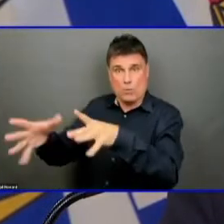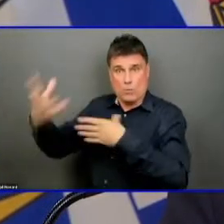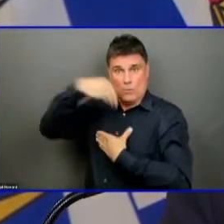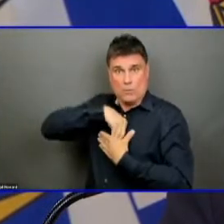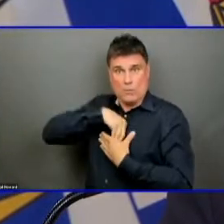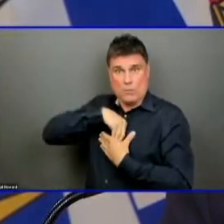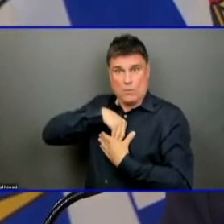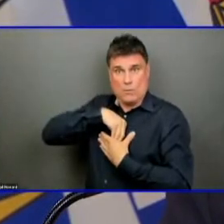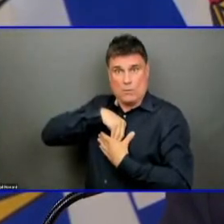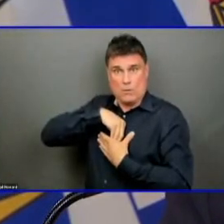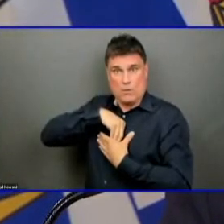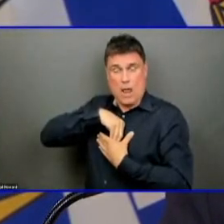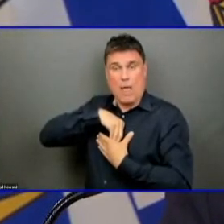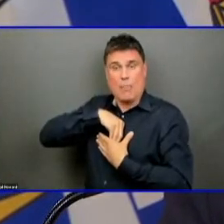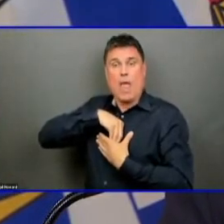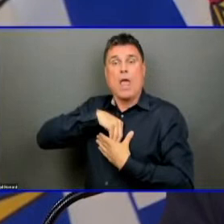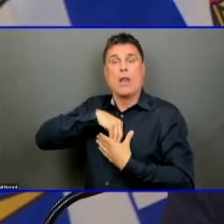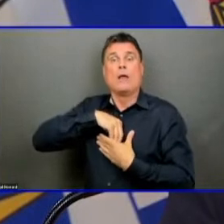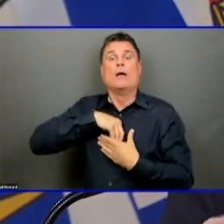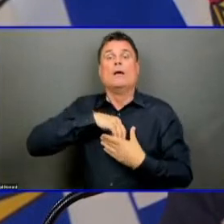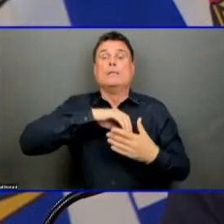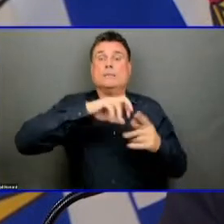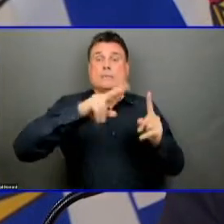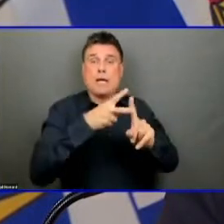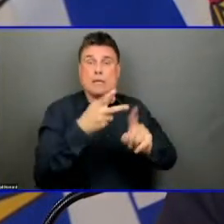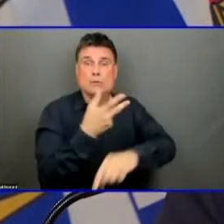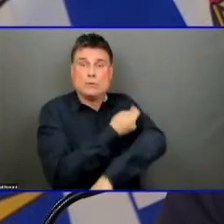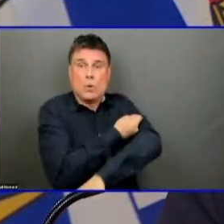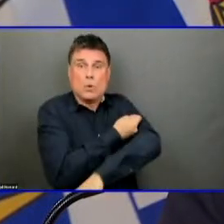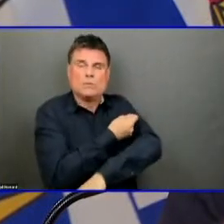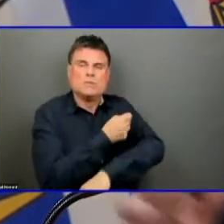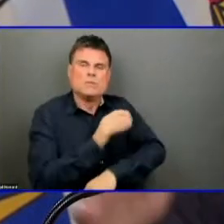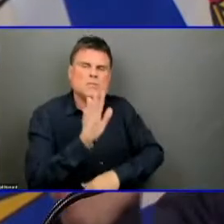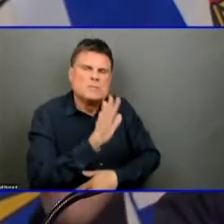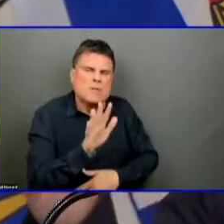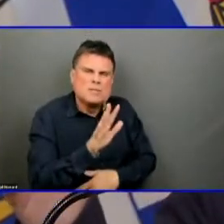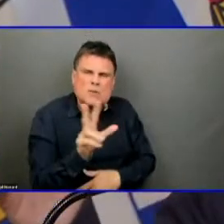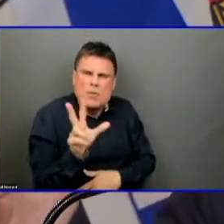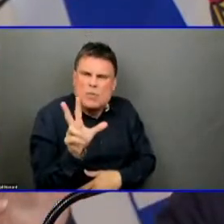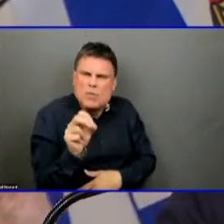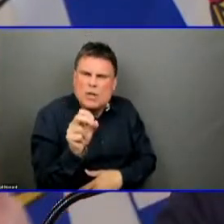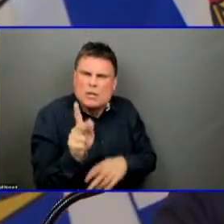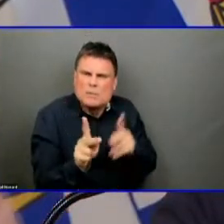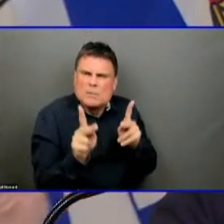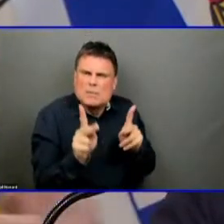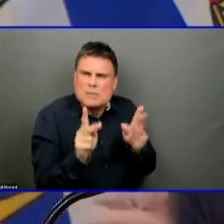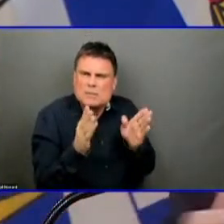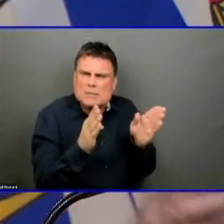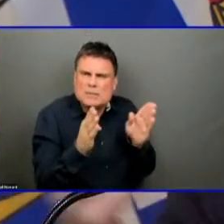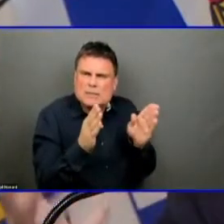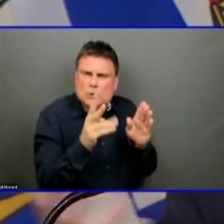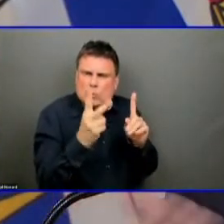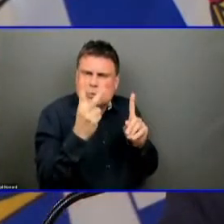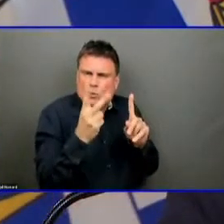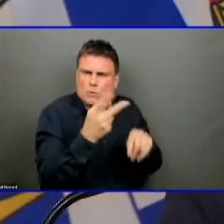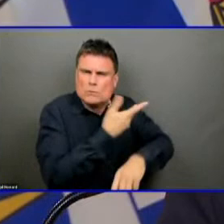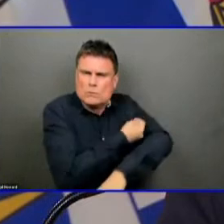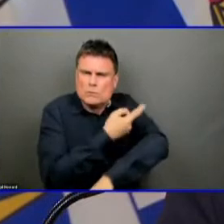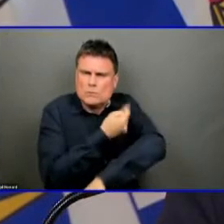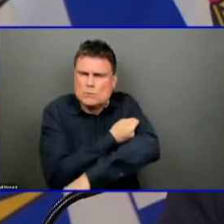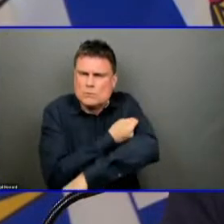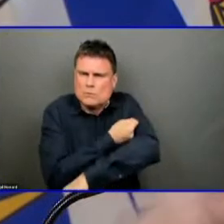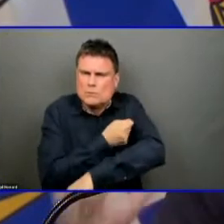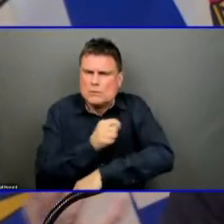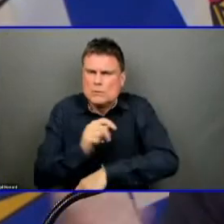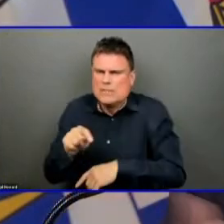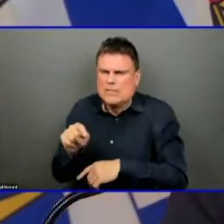that's 0.04%. So very small rates compared to what we're seeing from similar